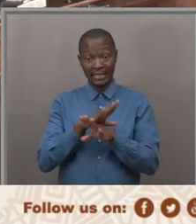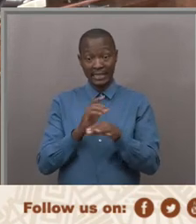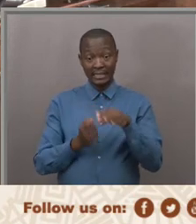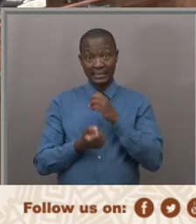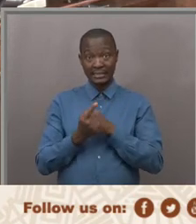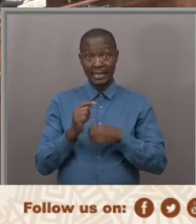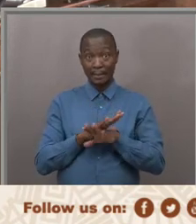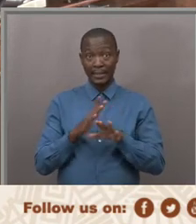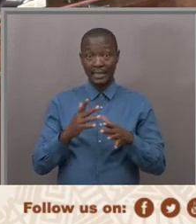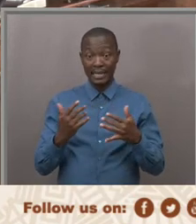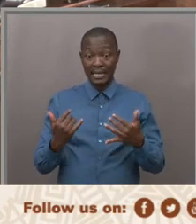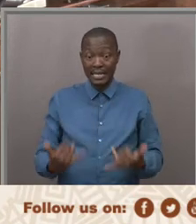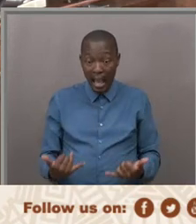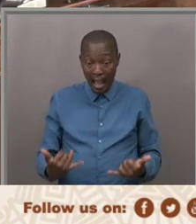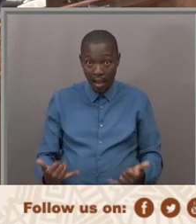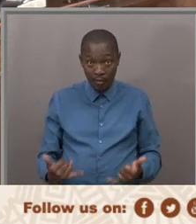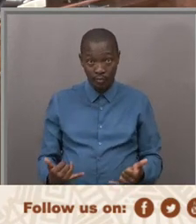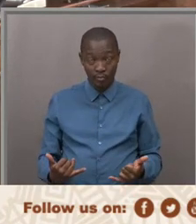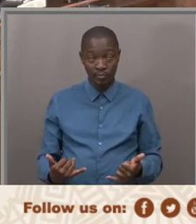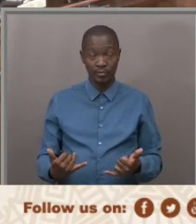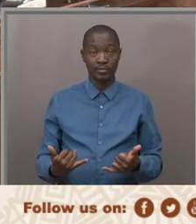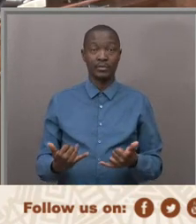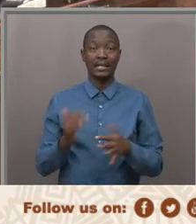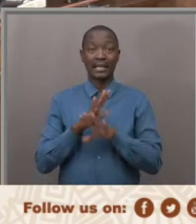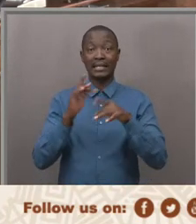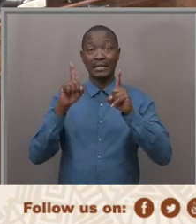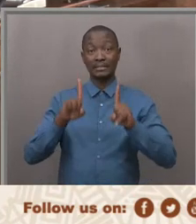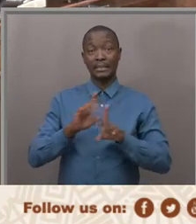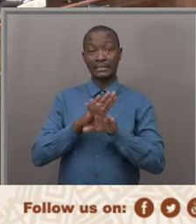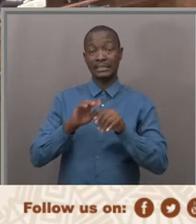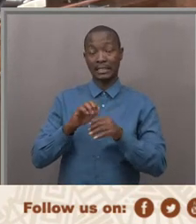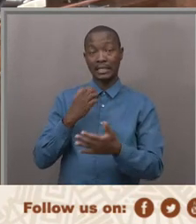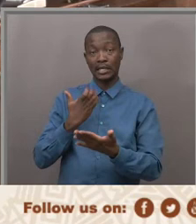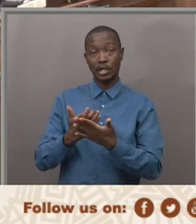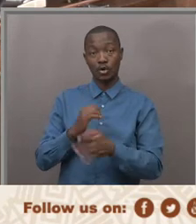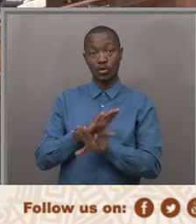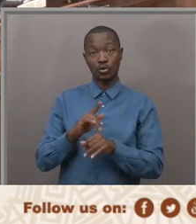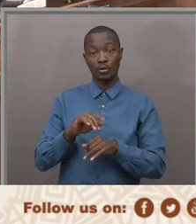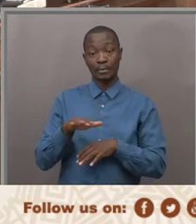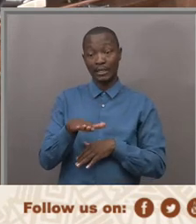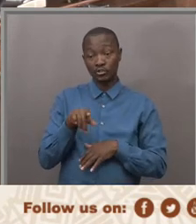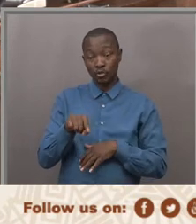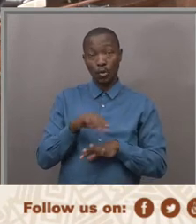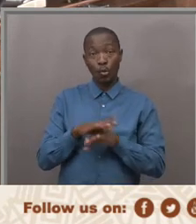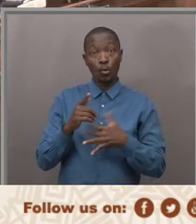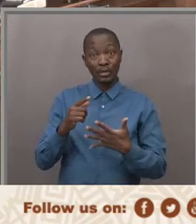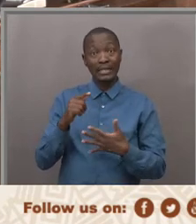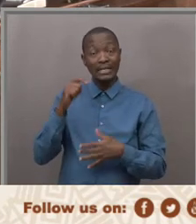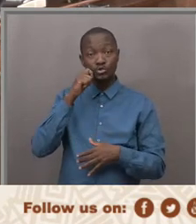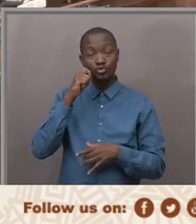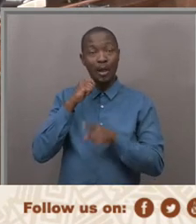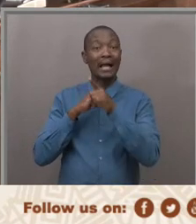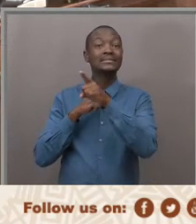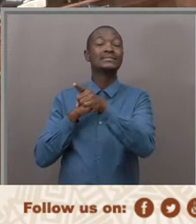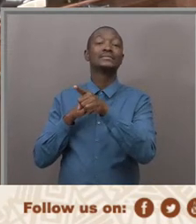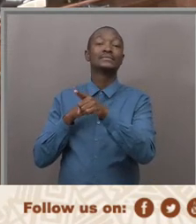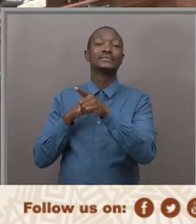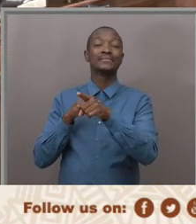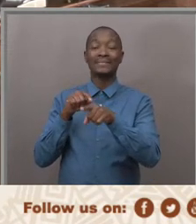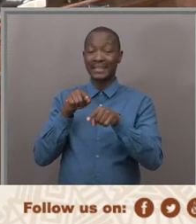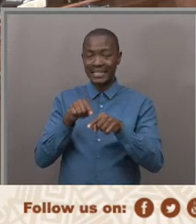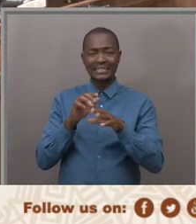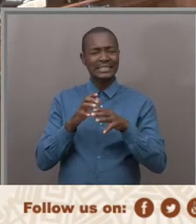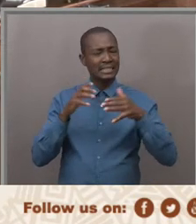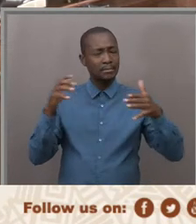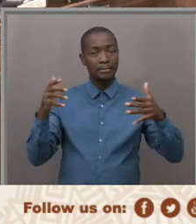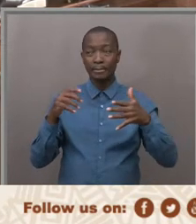our lifetime in the special economic zone in Tshwane. This is the biggest foreign direct